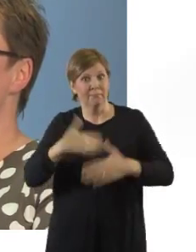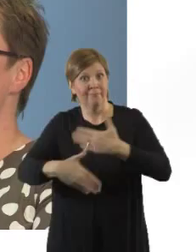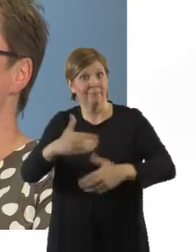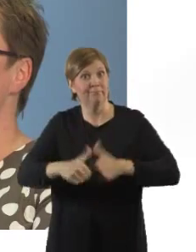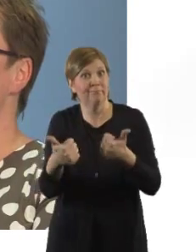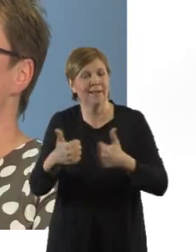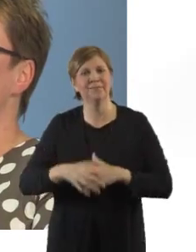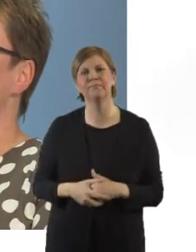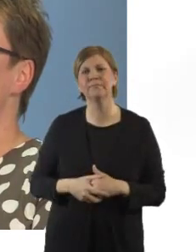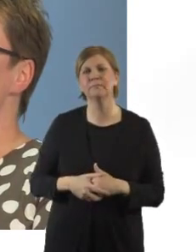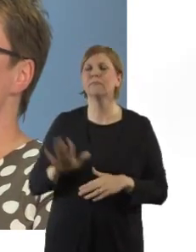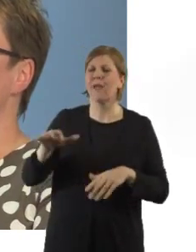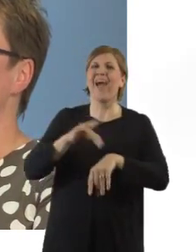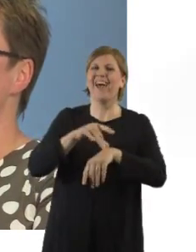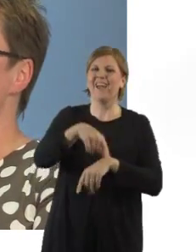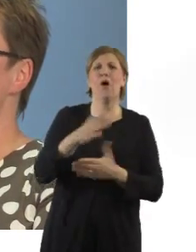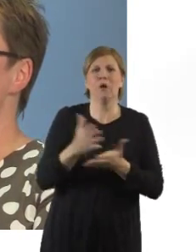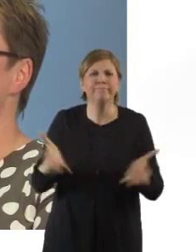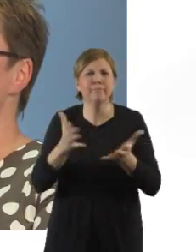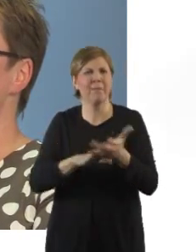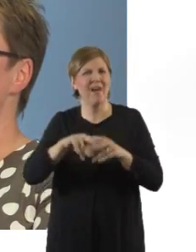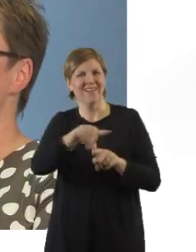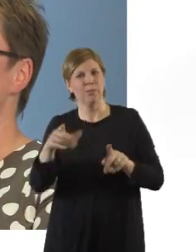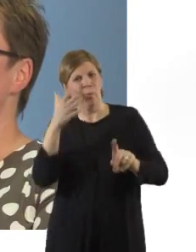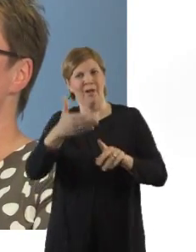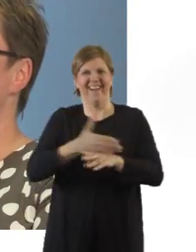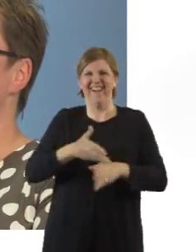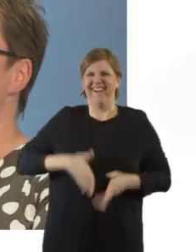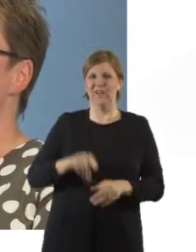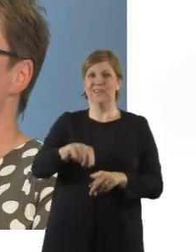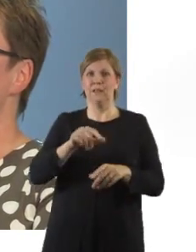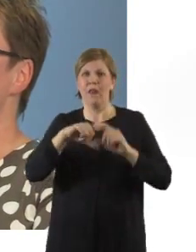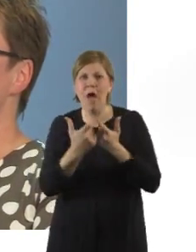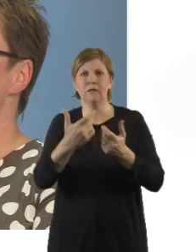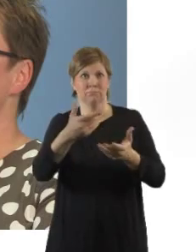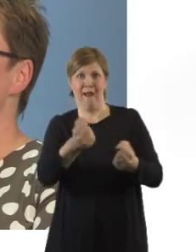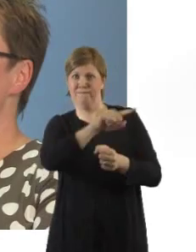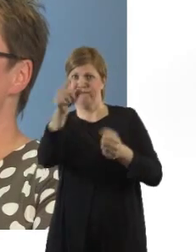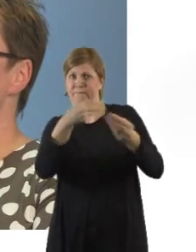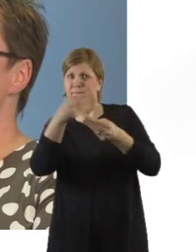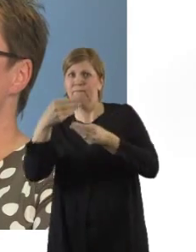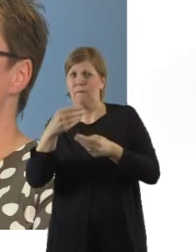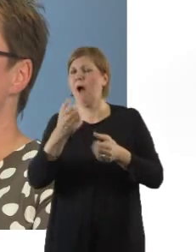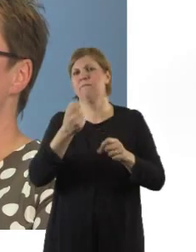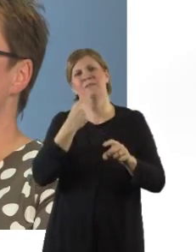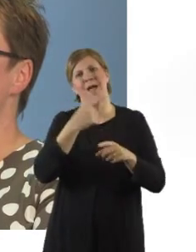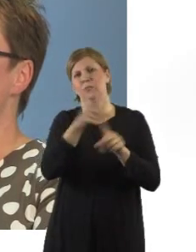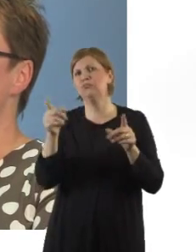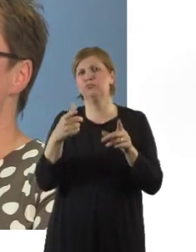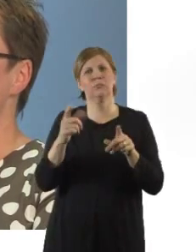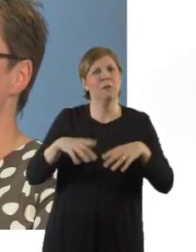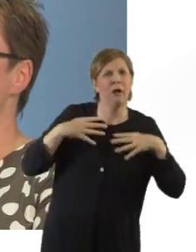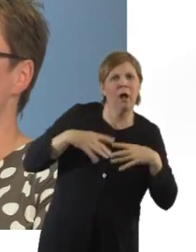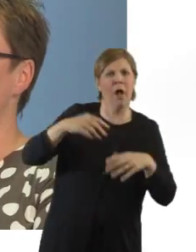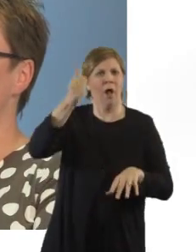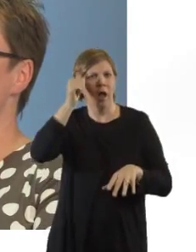antenatal classes on offer. The classes include lots of useful information on things like preparation for when you're ready to take your baby home,